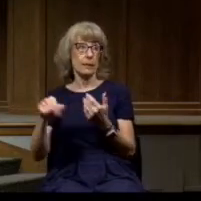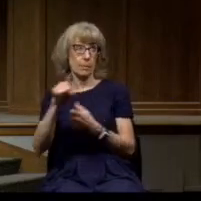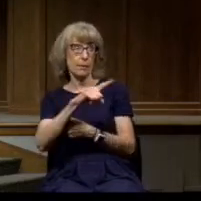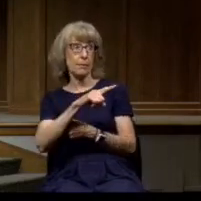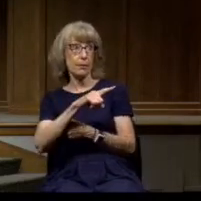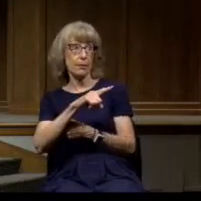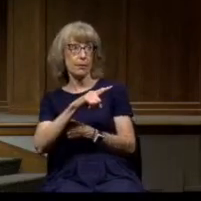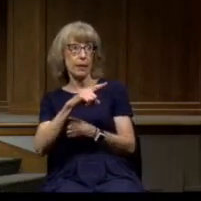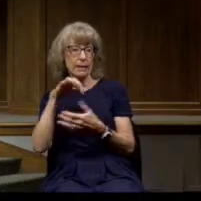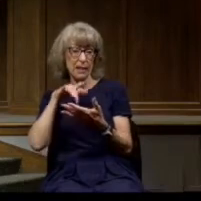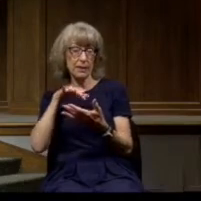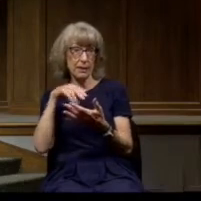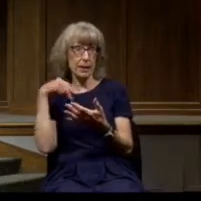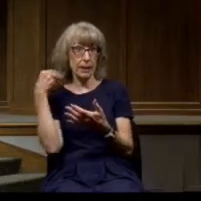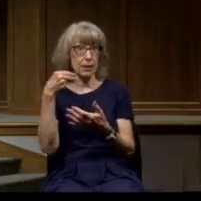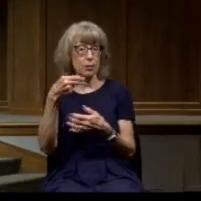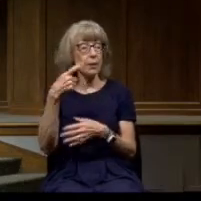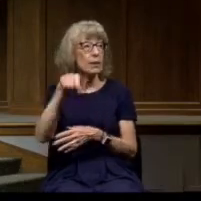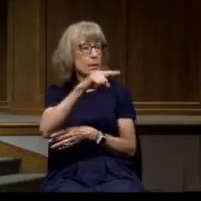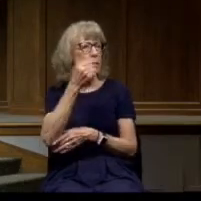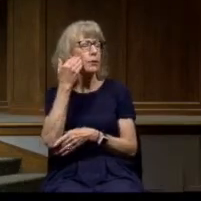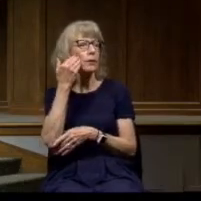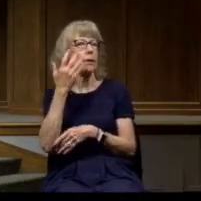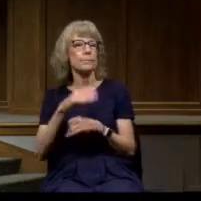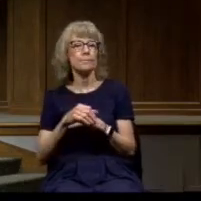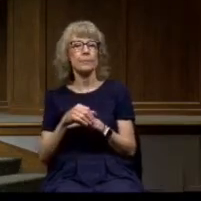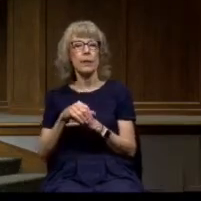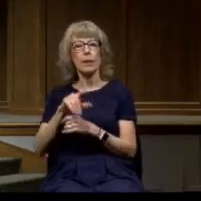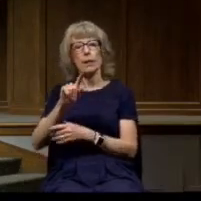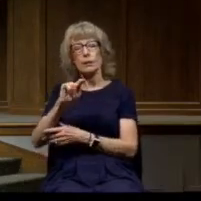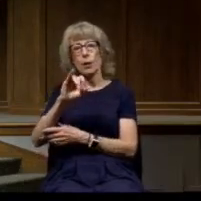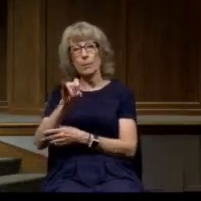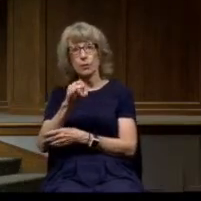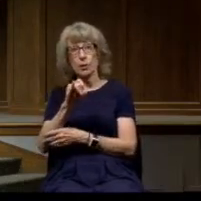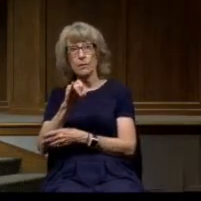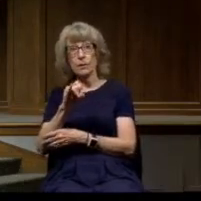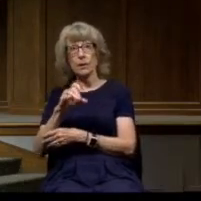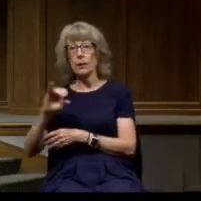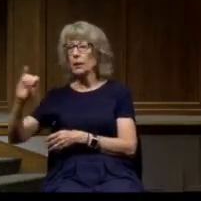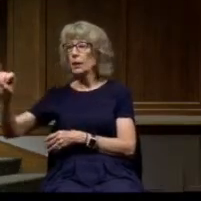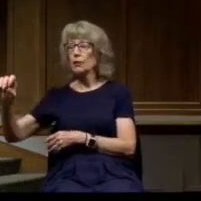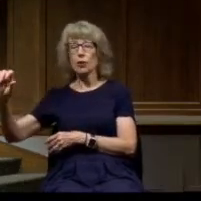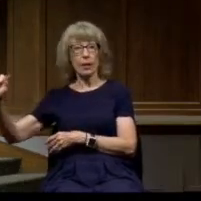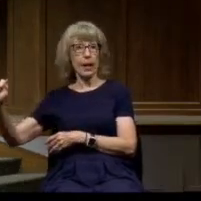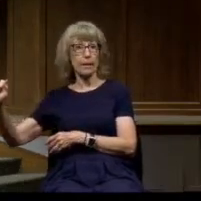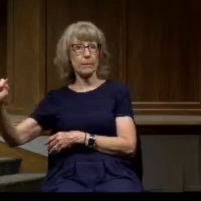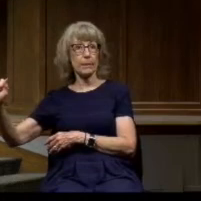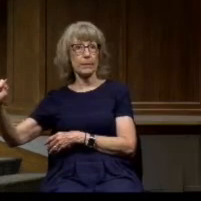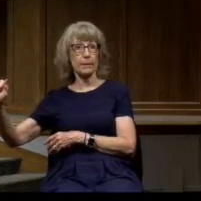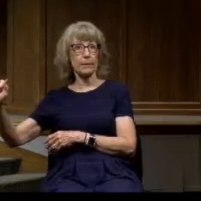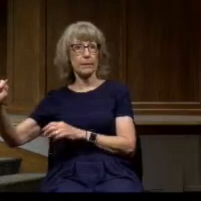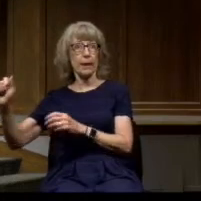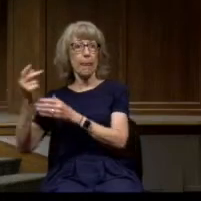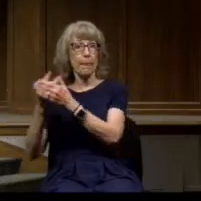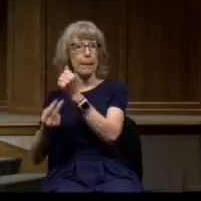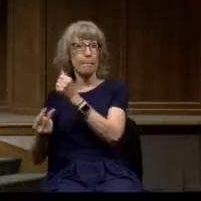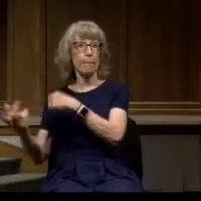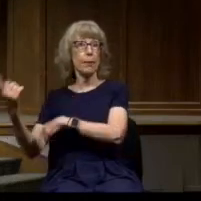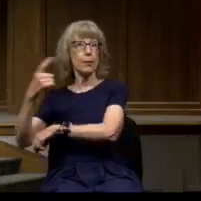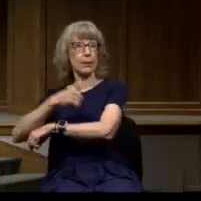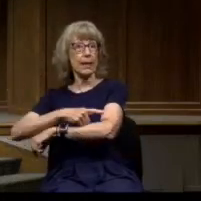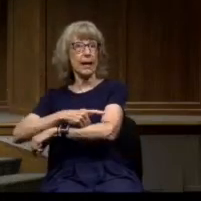this. Thomas Jefferson and John Adams died on the same day. You know what day it was?